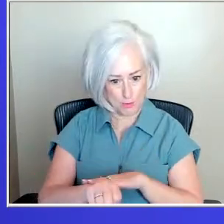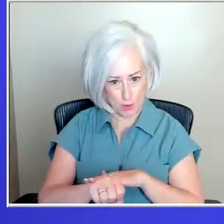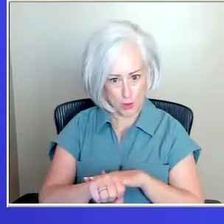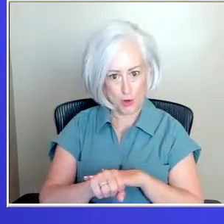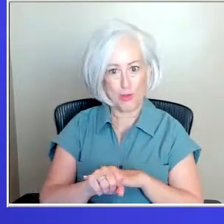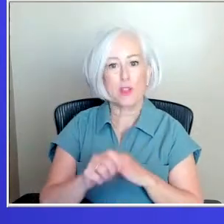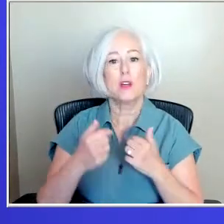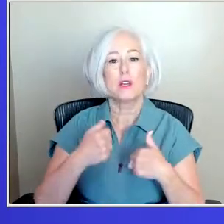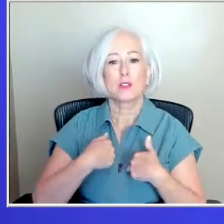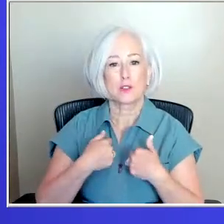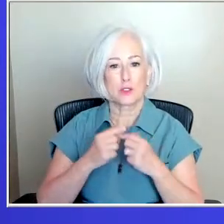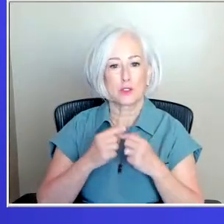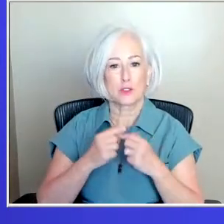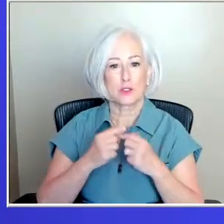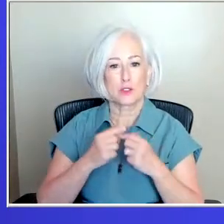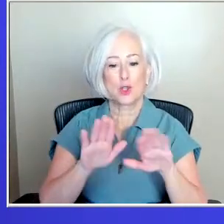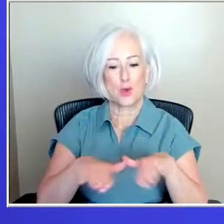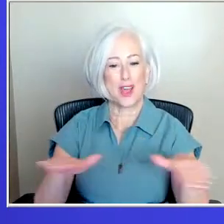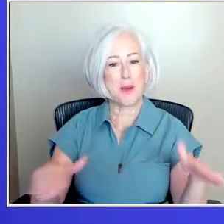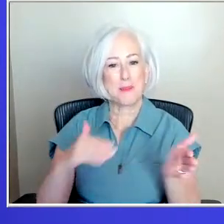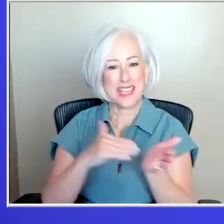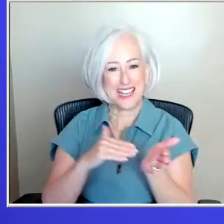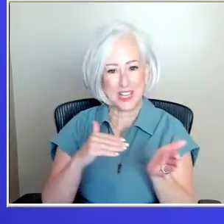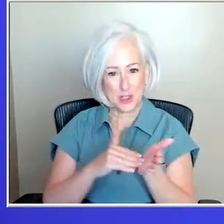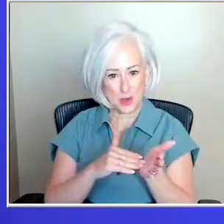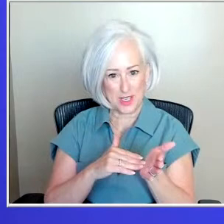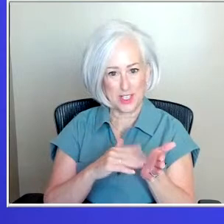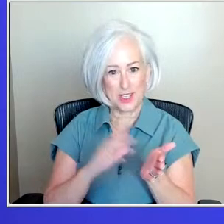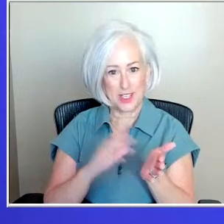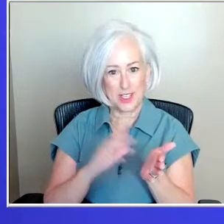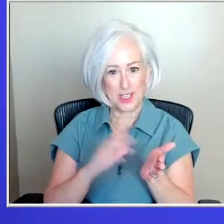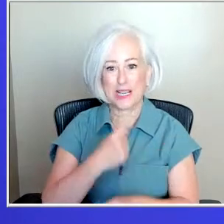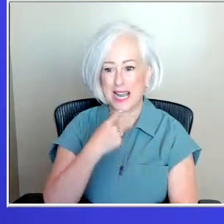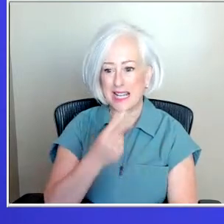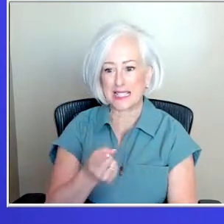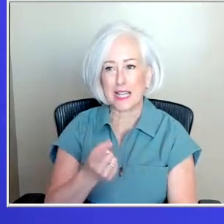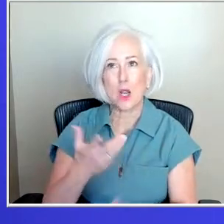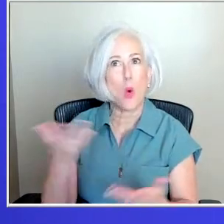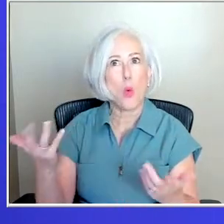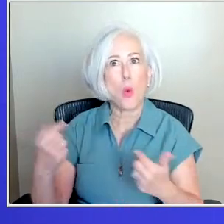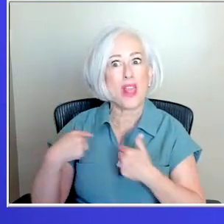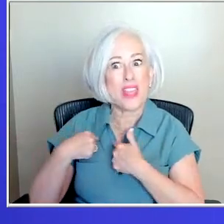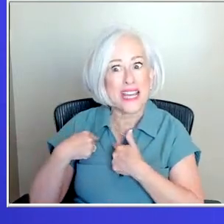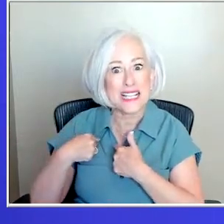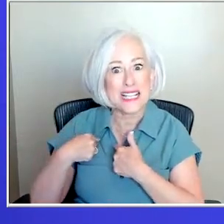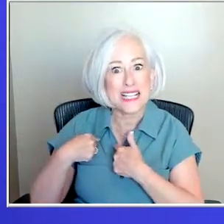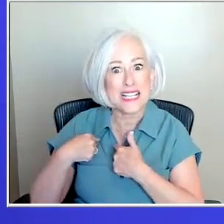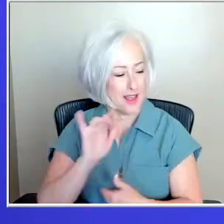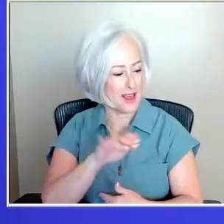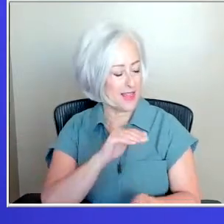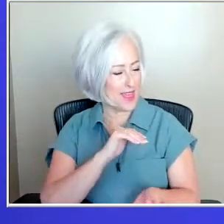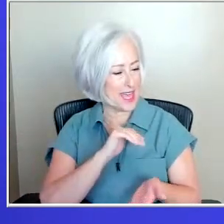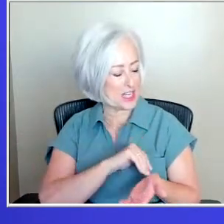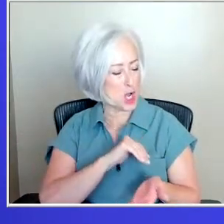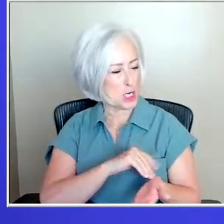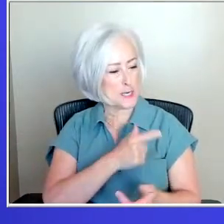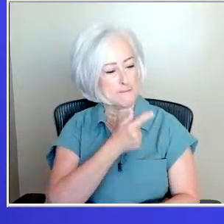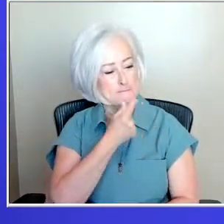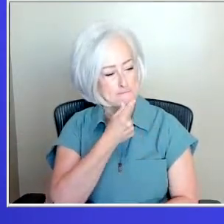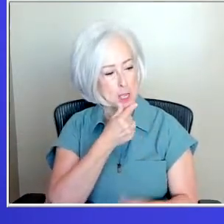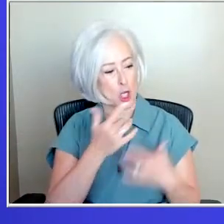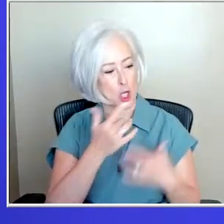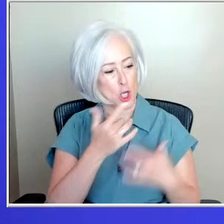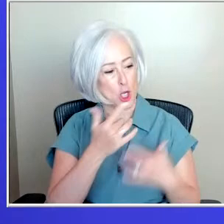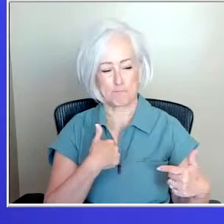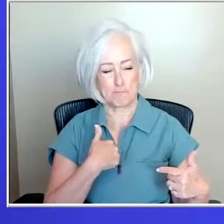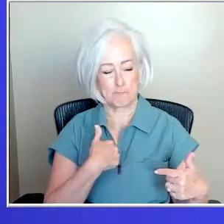of the pediatricians that I worked for, and I said, what is this? And she immediately was very concerned. We went